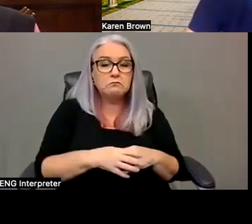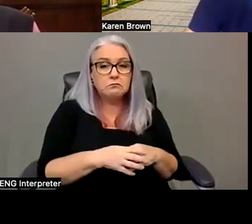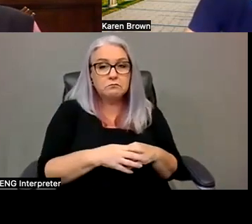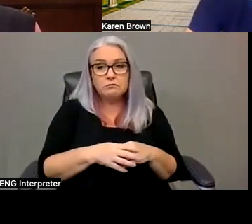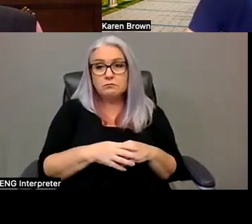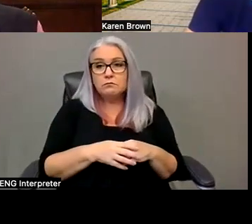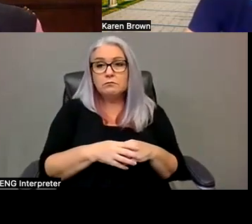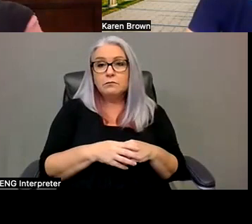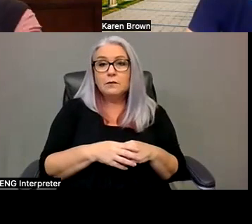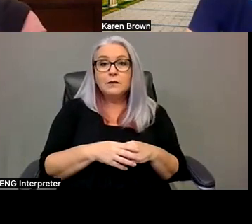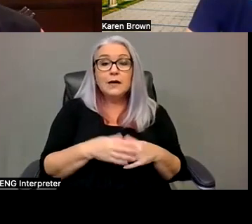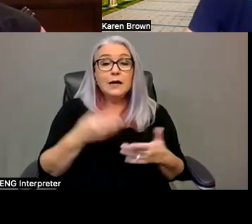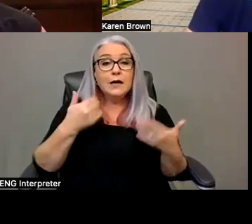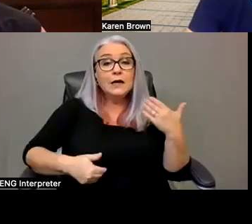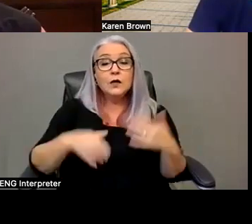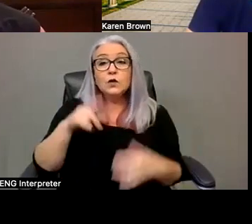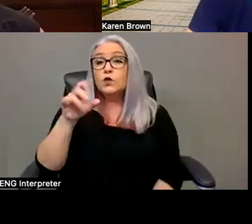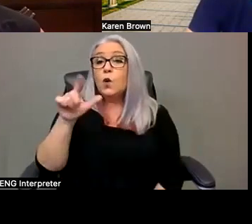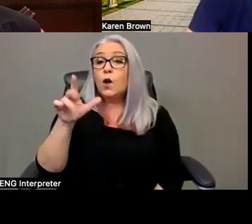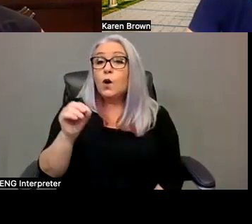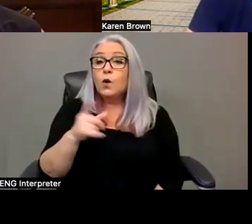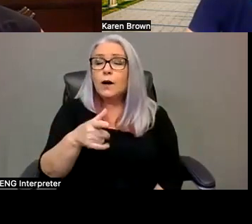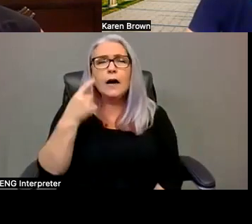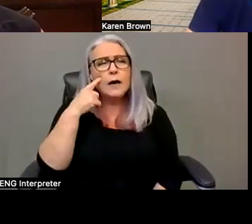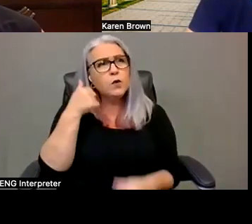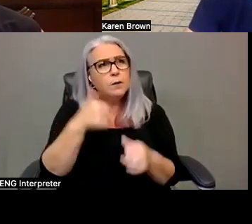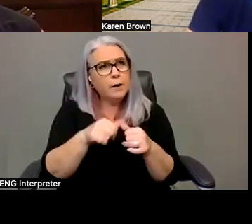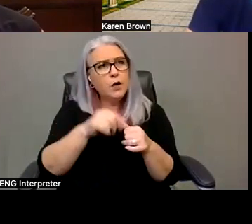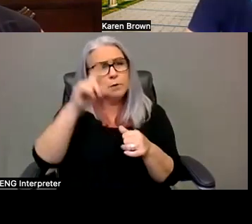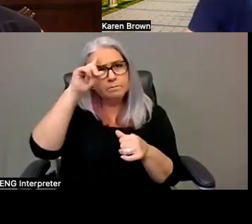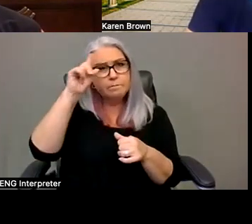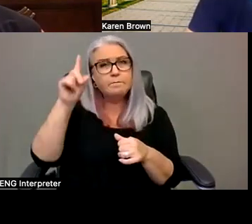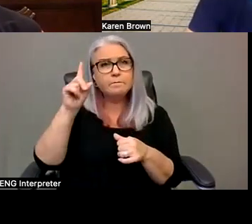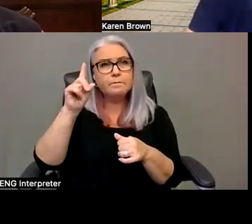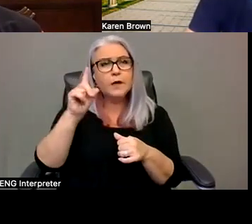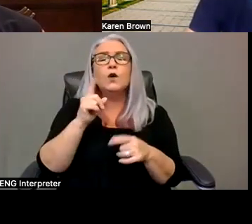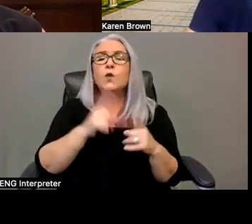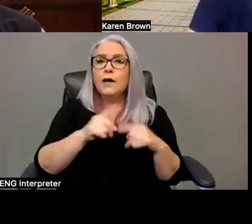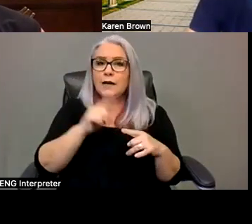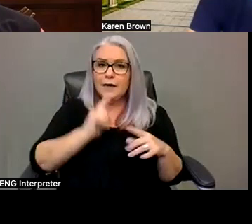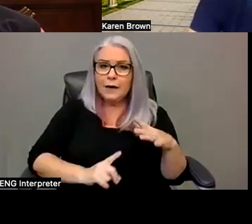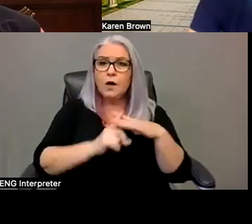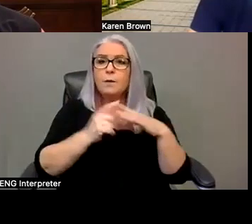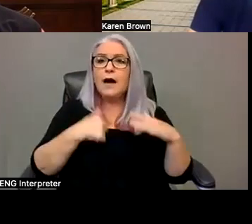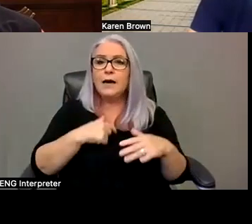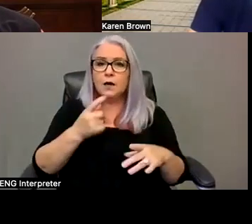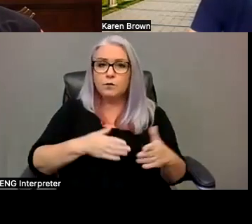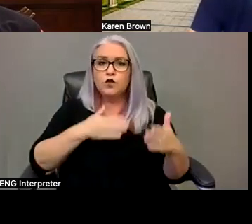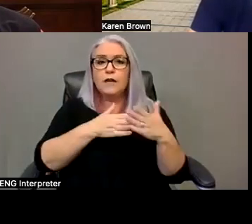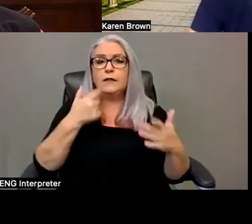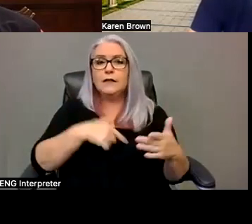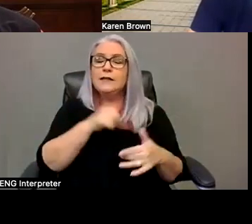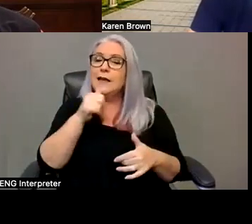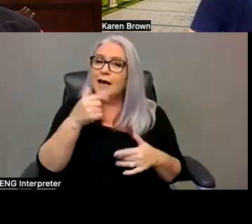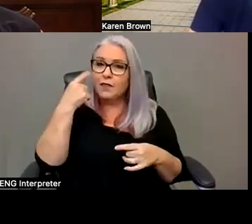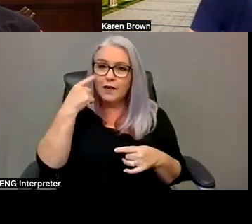I don't know a lot about it. I do remember it came up when I was on the board and I objected to it because they didn't think it was necessary.